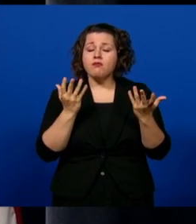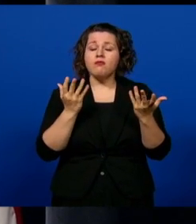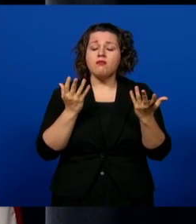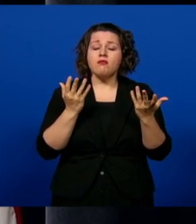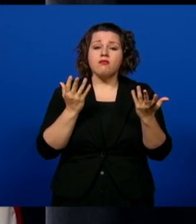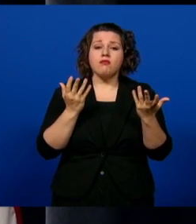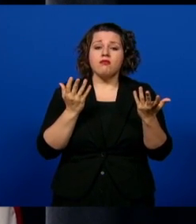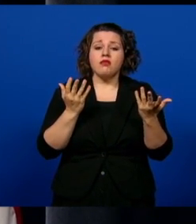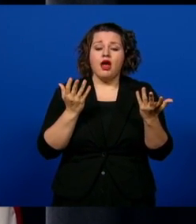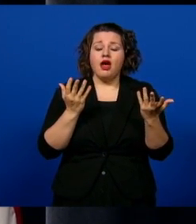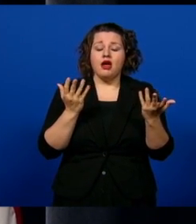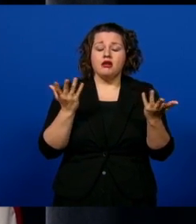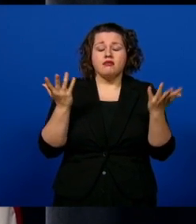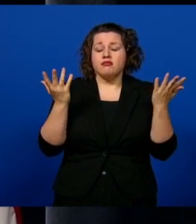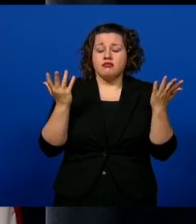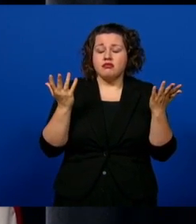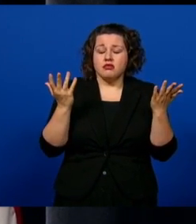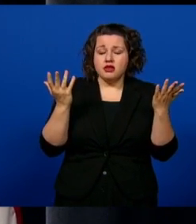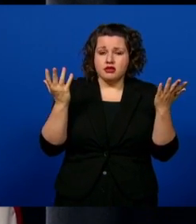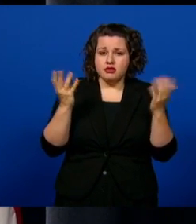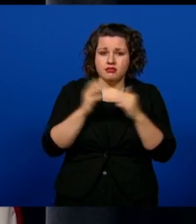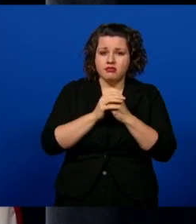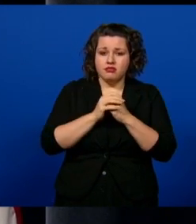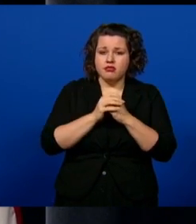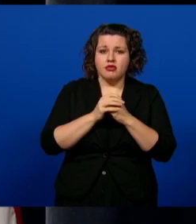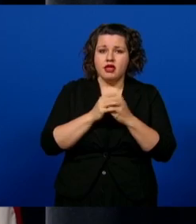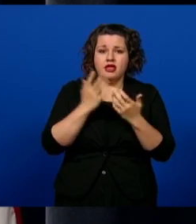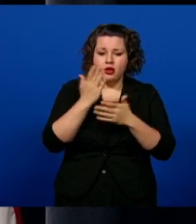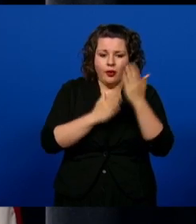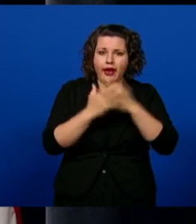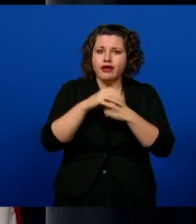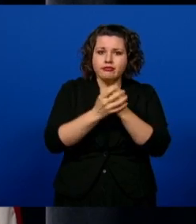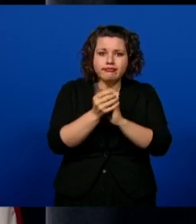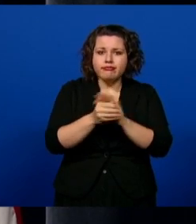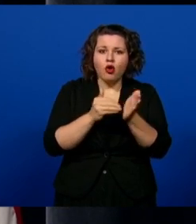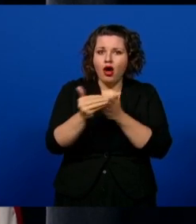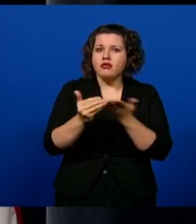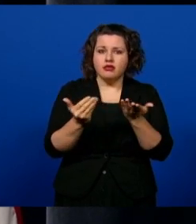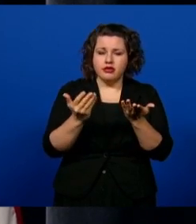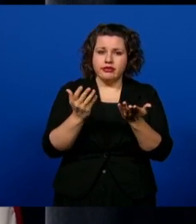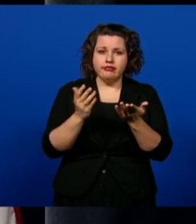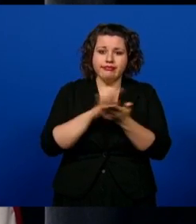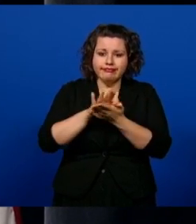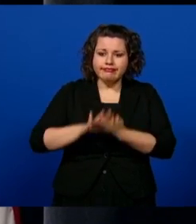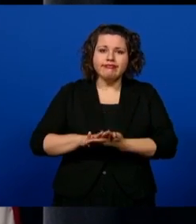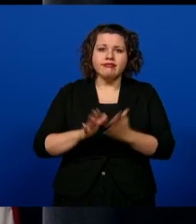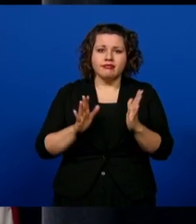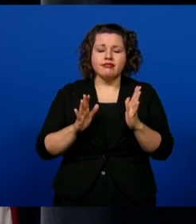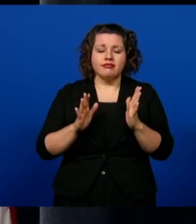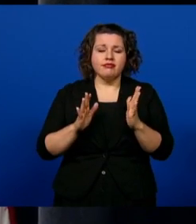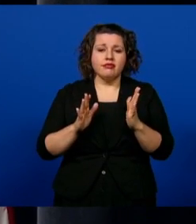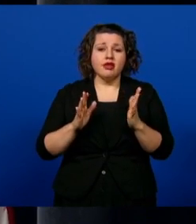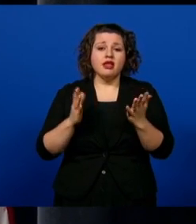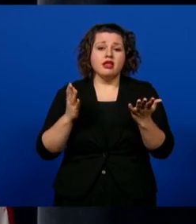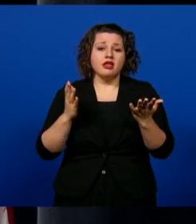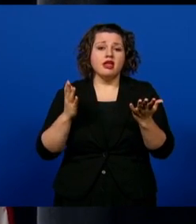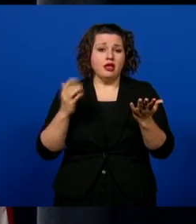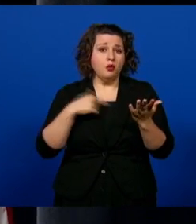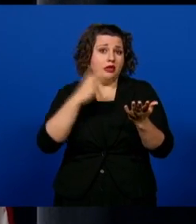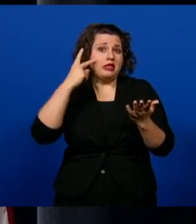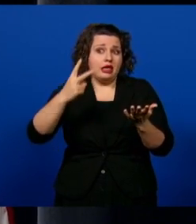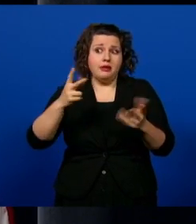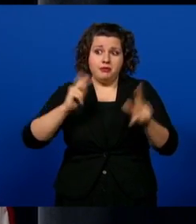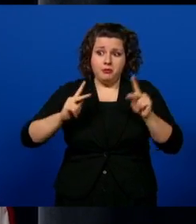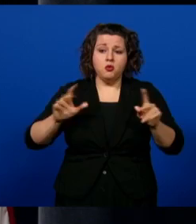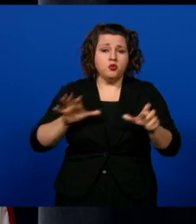and just practicing wash your hands often, practicing good health care measures. And we're seeing that. We